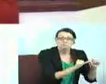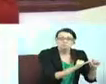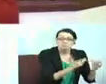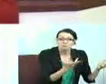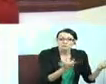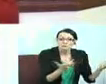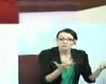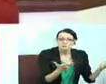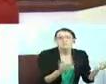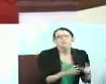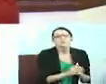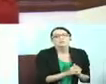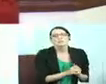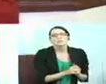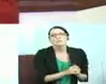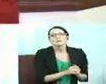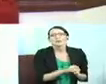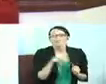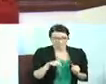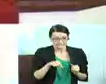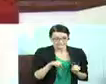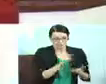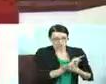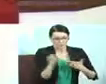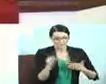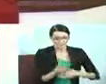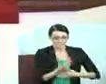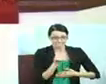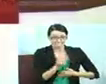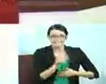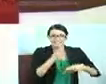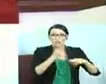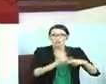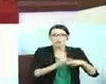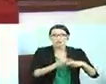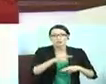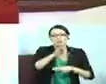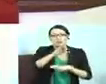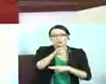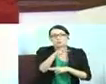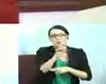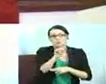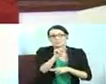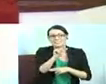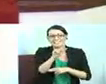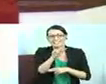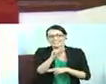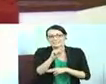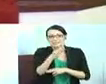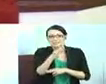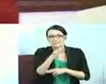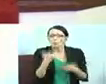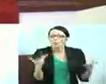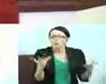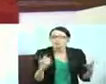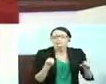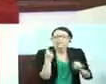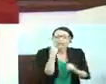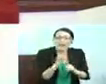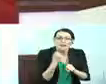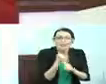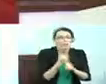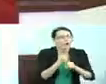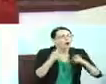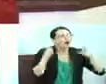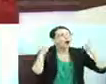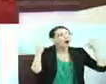This Monday coming is Juneteenth, and it is our annual holiday. It is